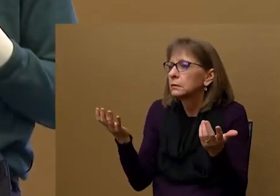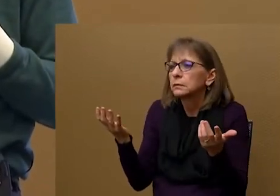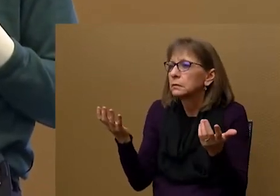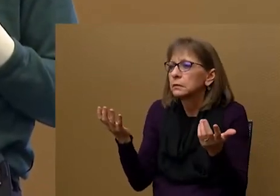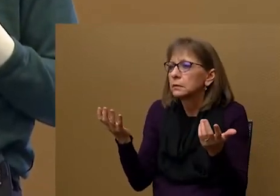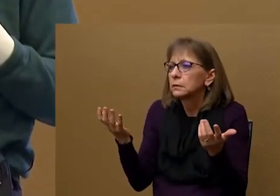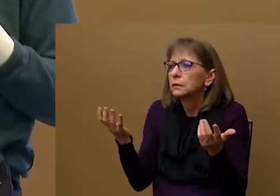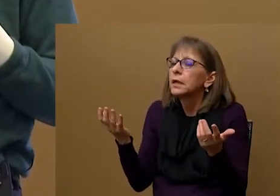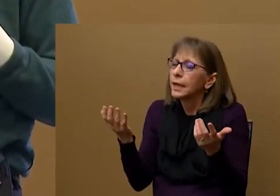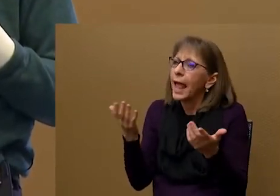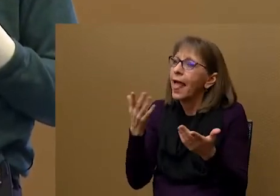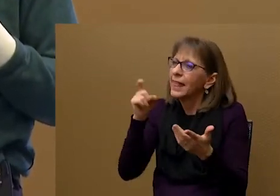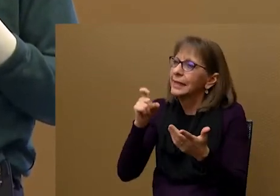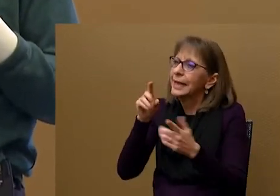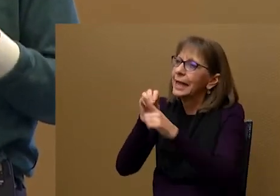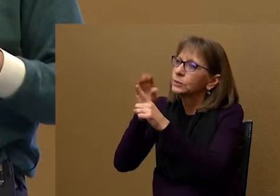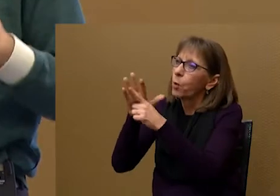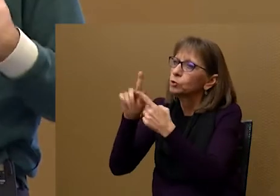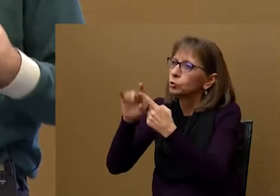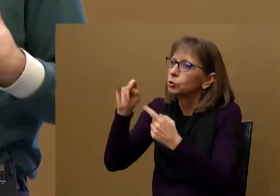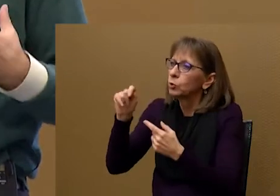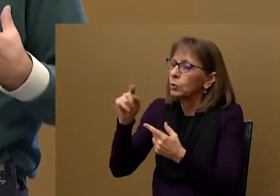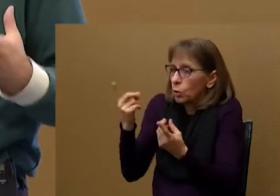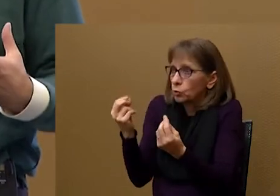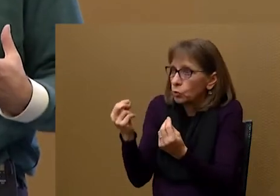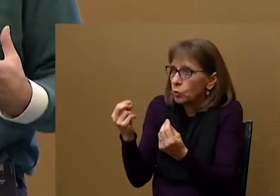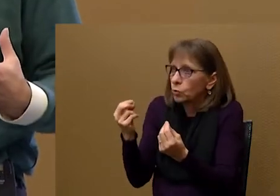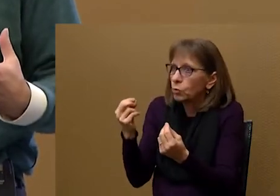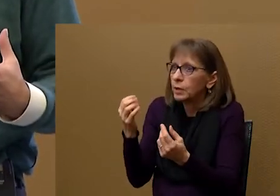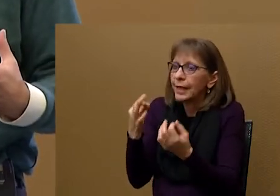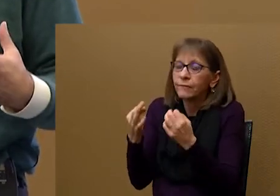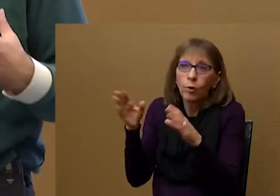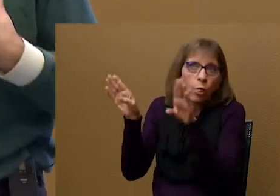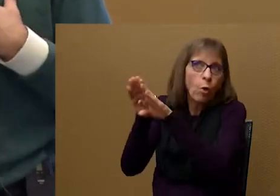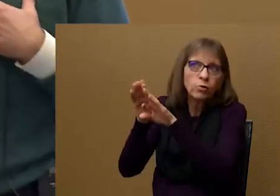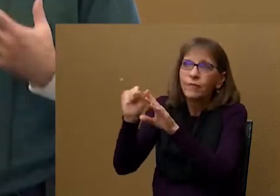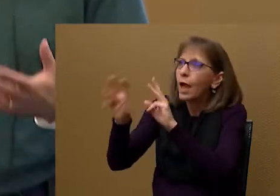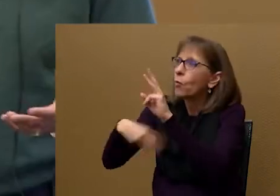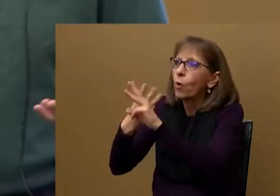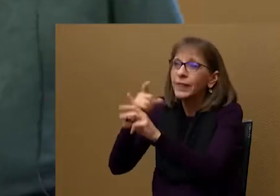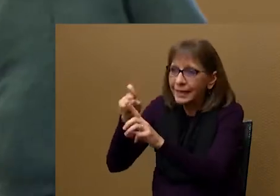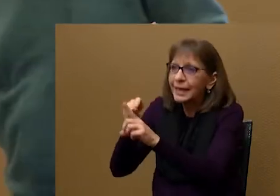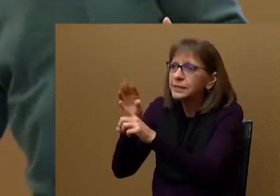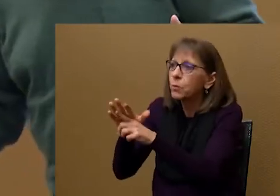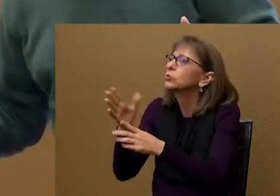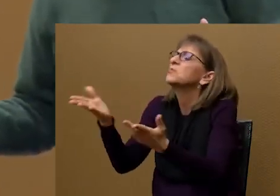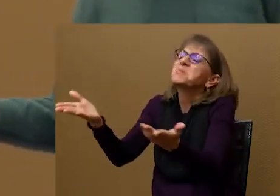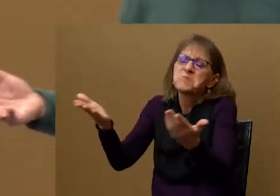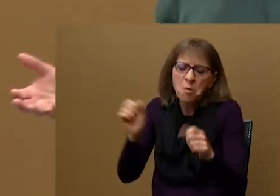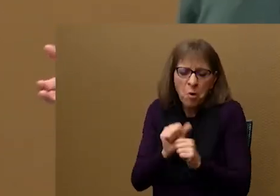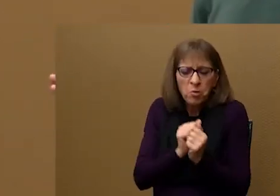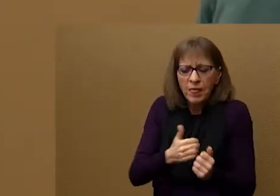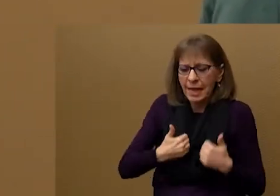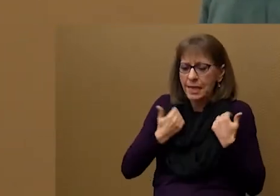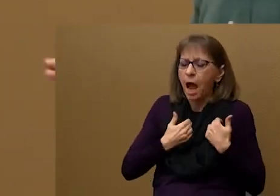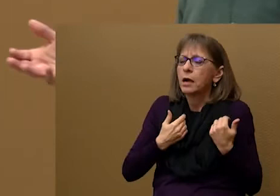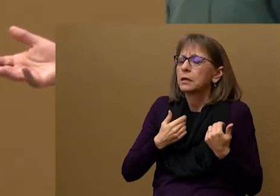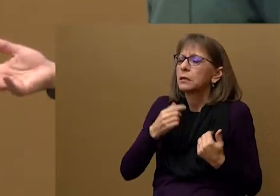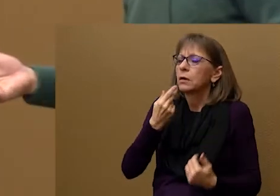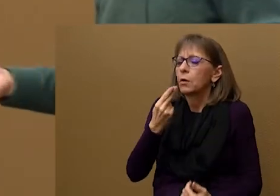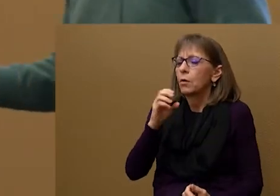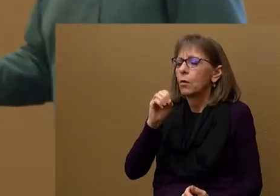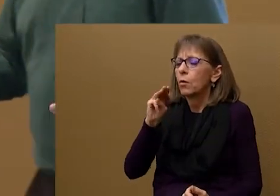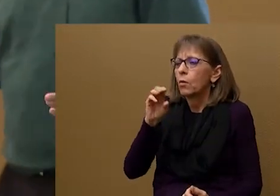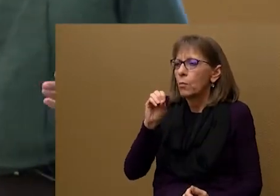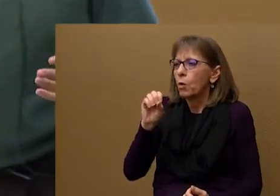off from a world they need to be exposed to? What do you do with, let's say you're working with a young